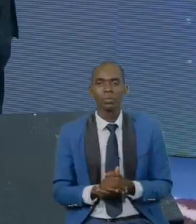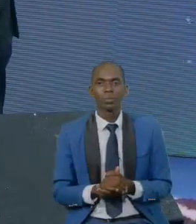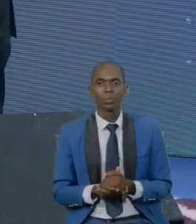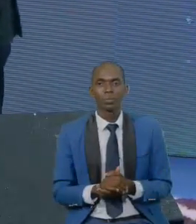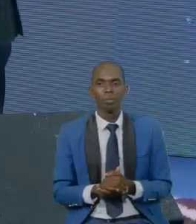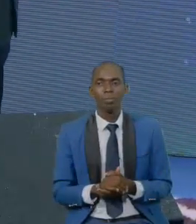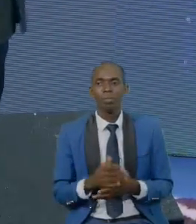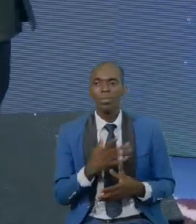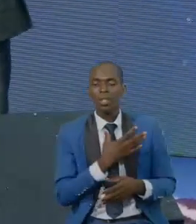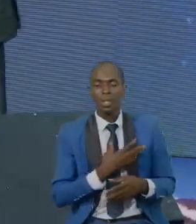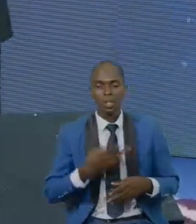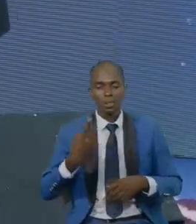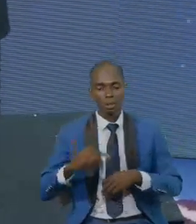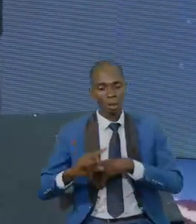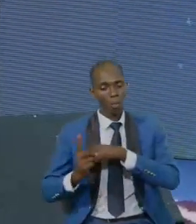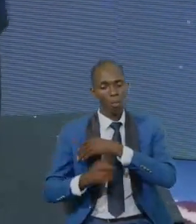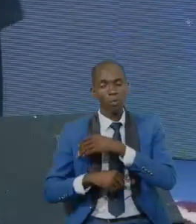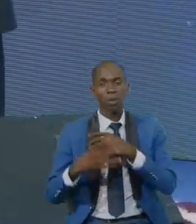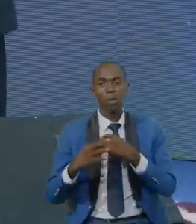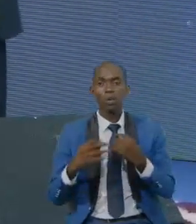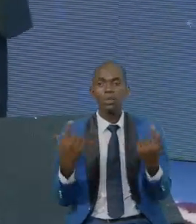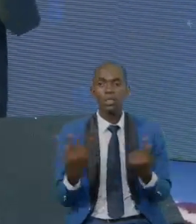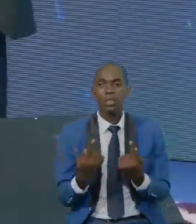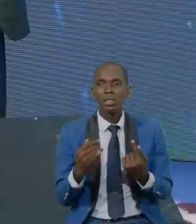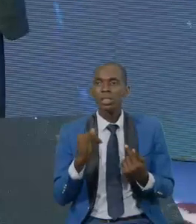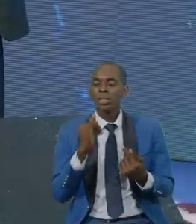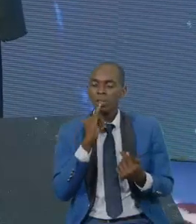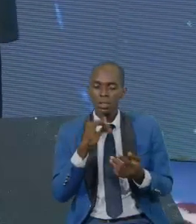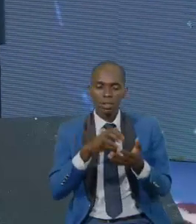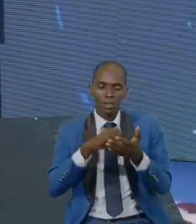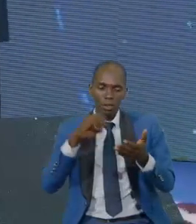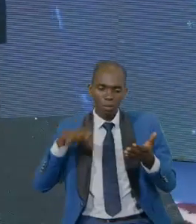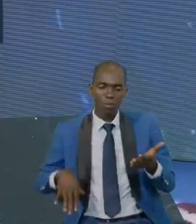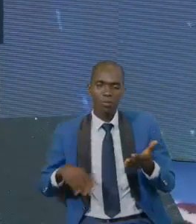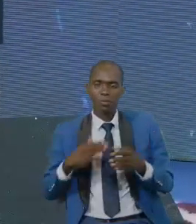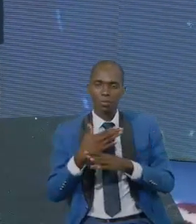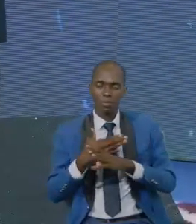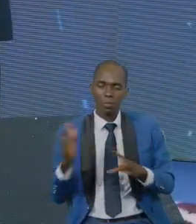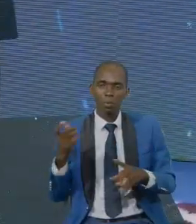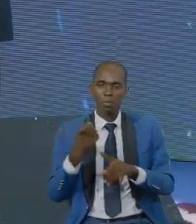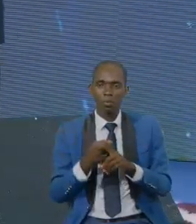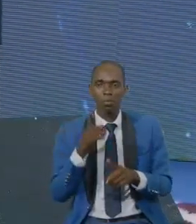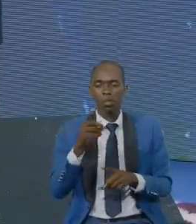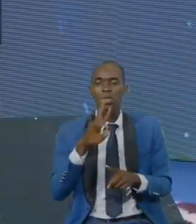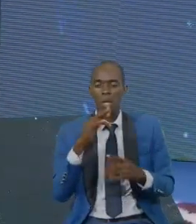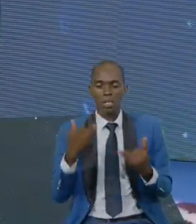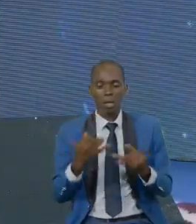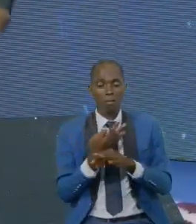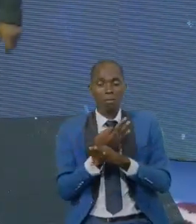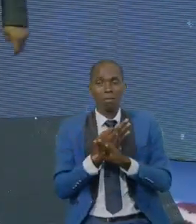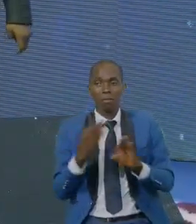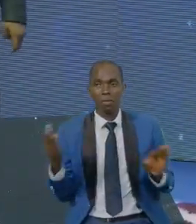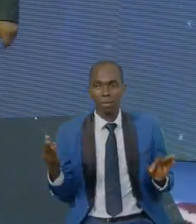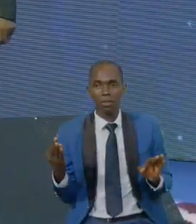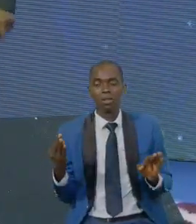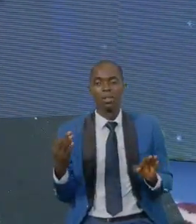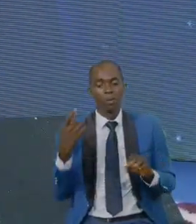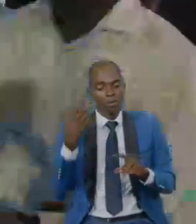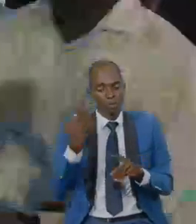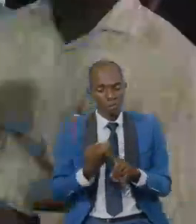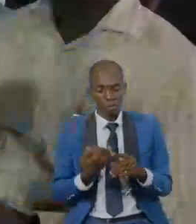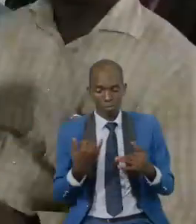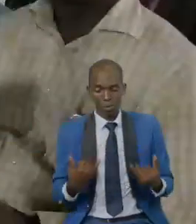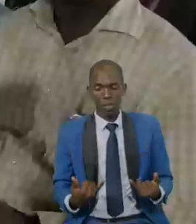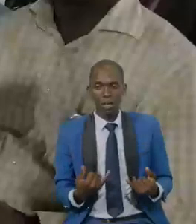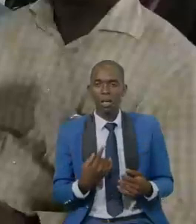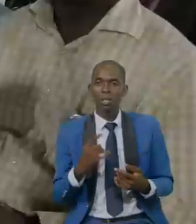And the punishment of sin is lifted away from you, and you are free for time and eternity.